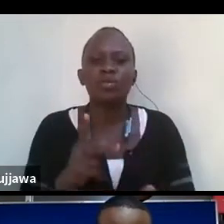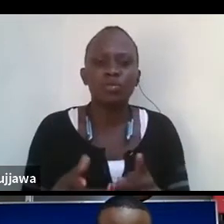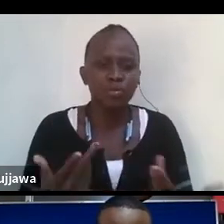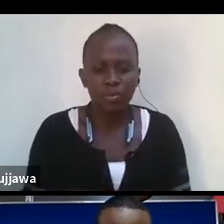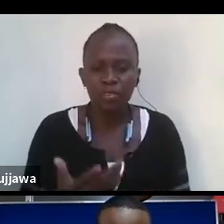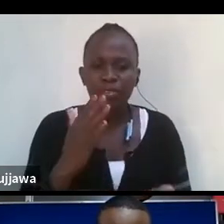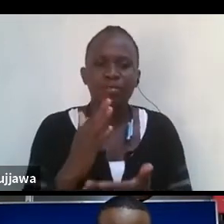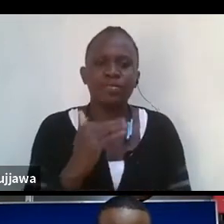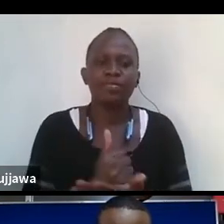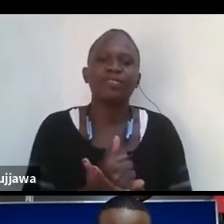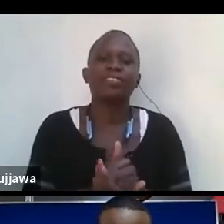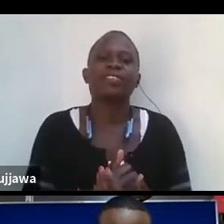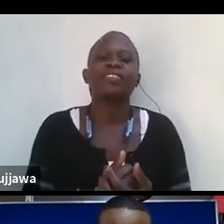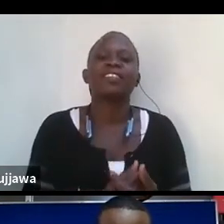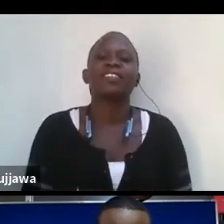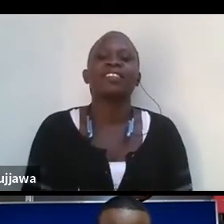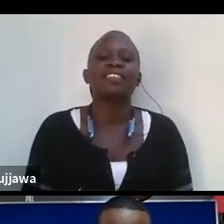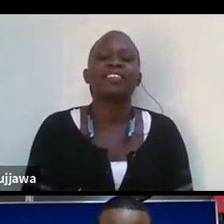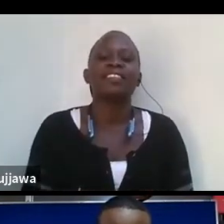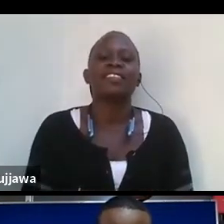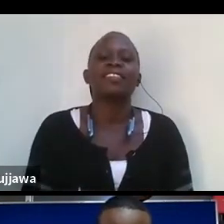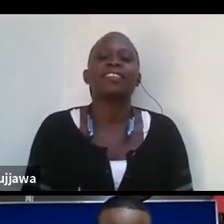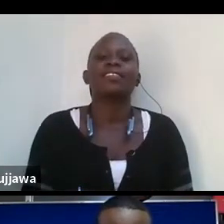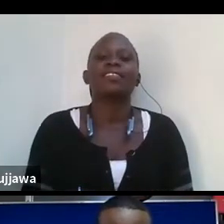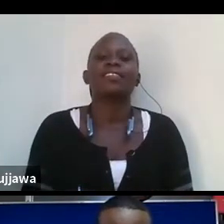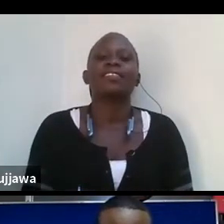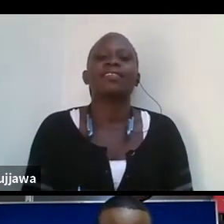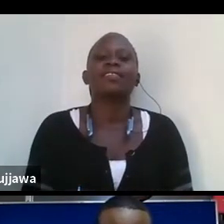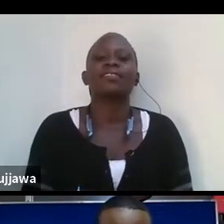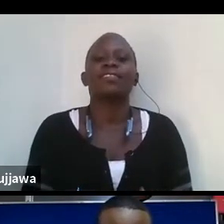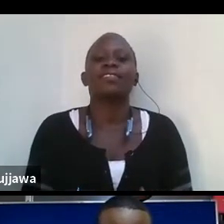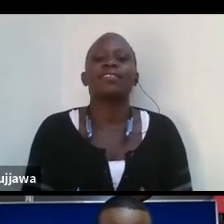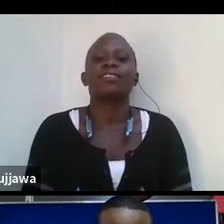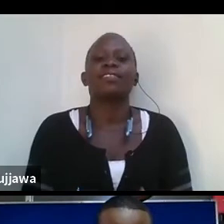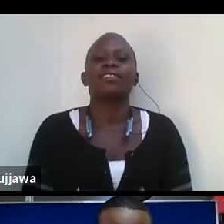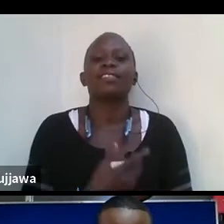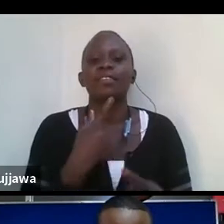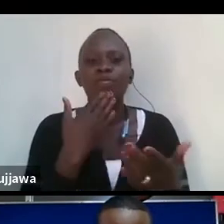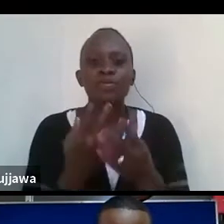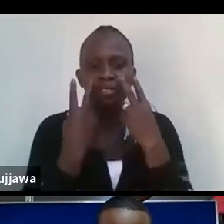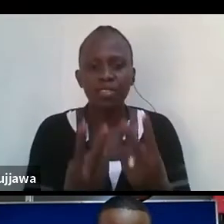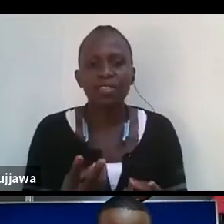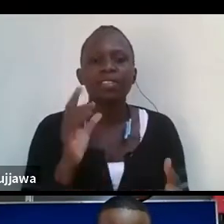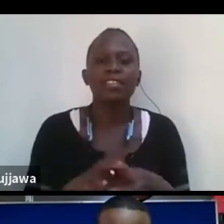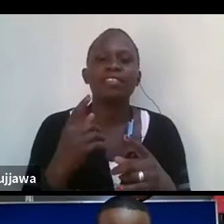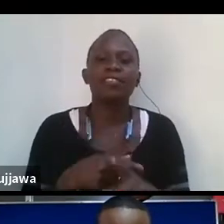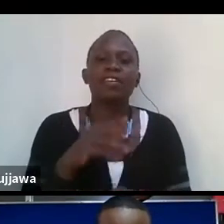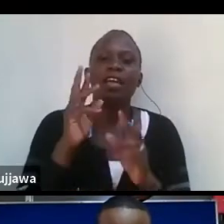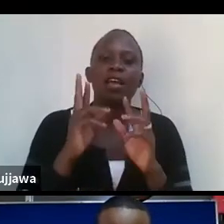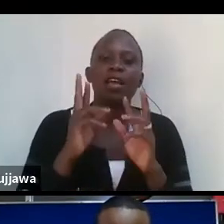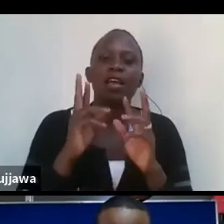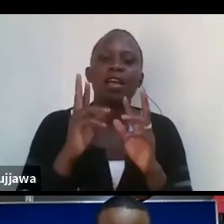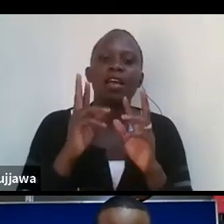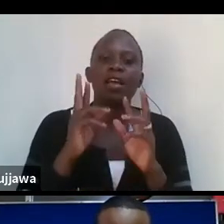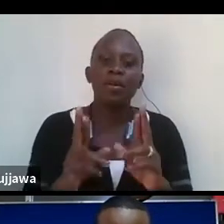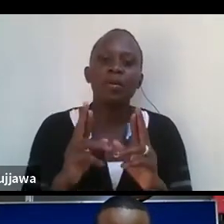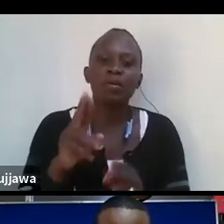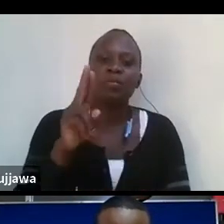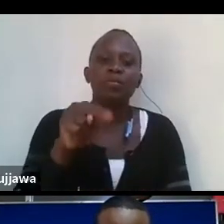or something? But good to see you. Thanks for joining us. Hope Namave is okay. If you can tell us, Moses, very